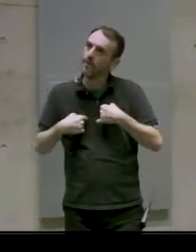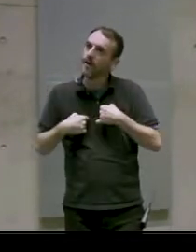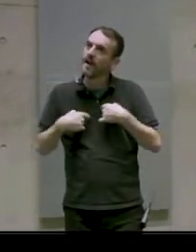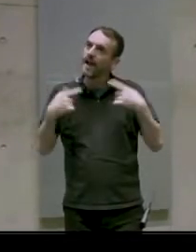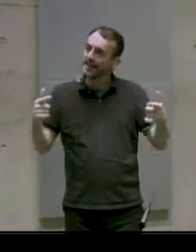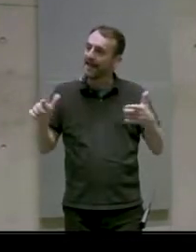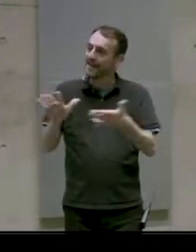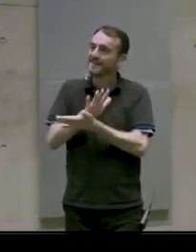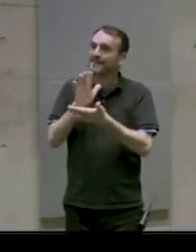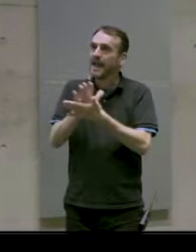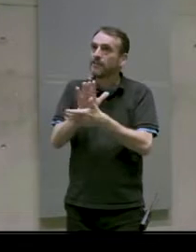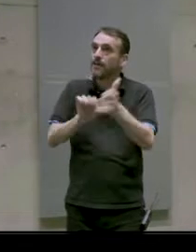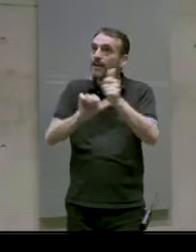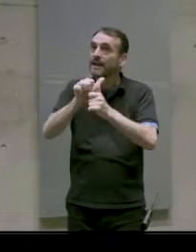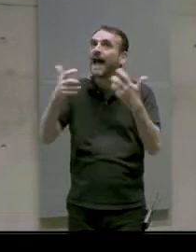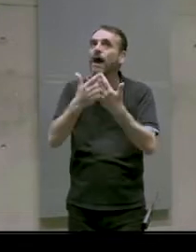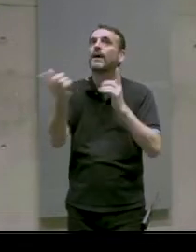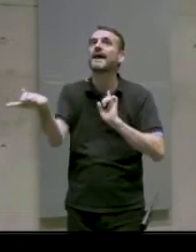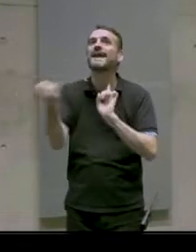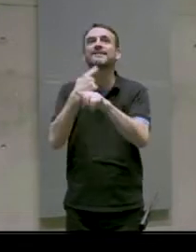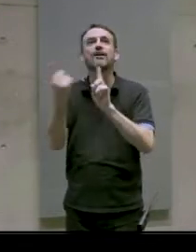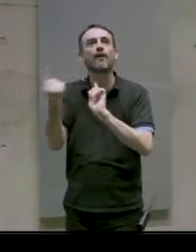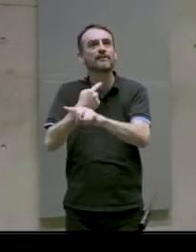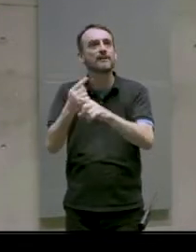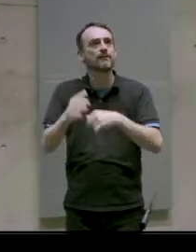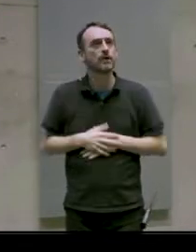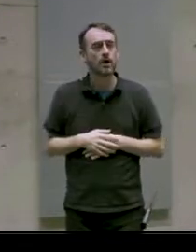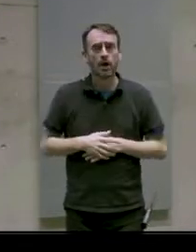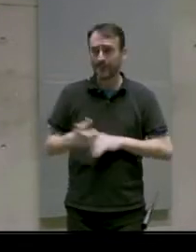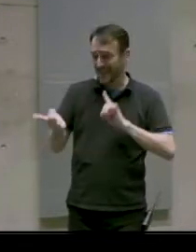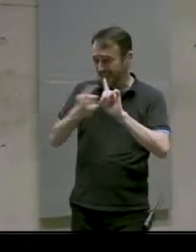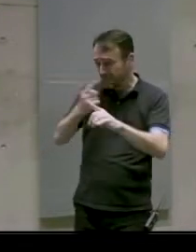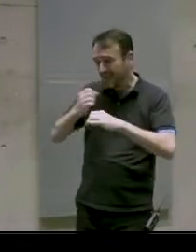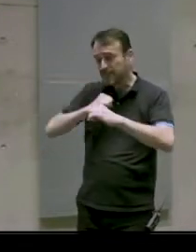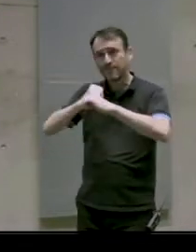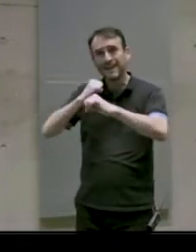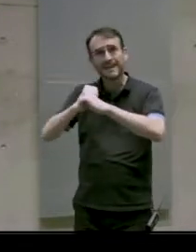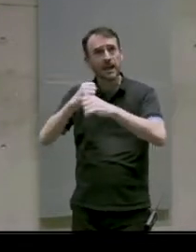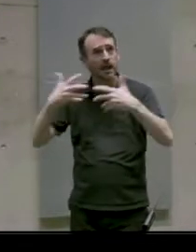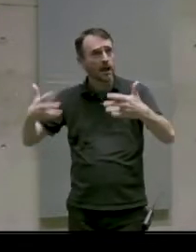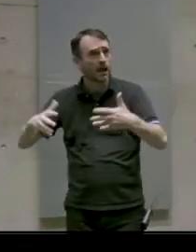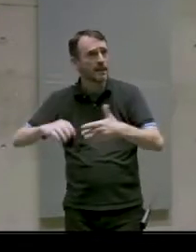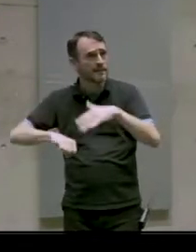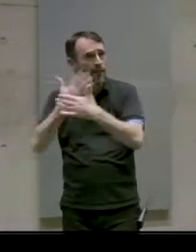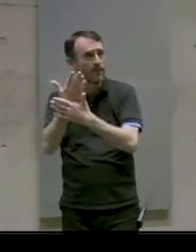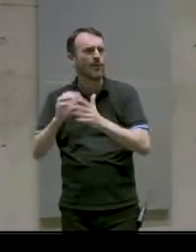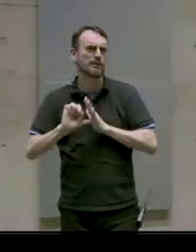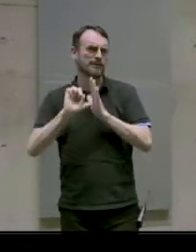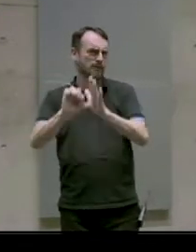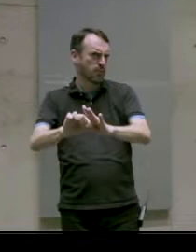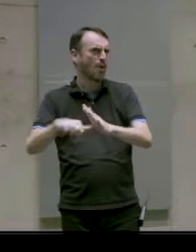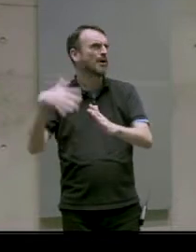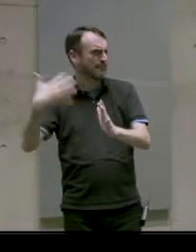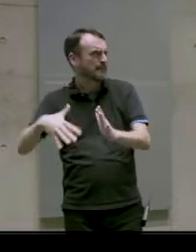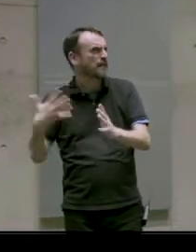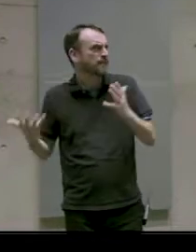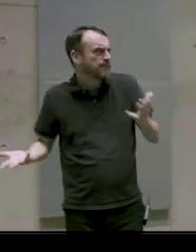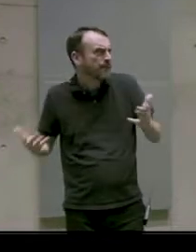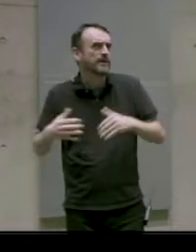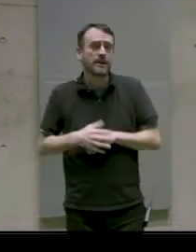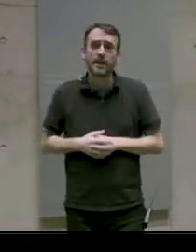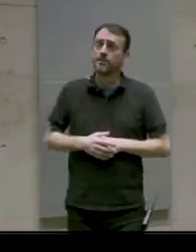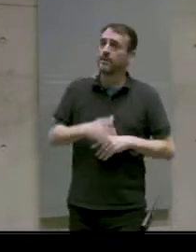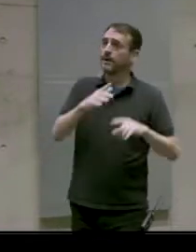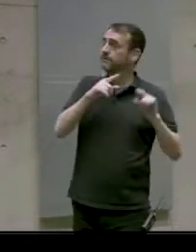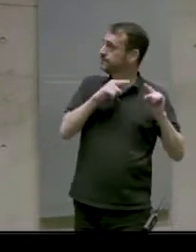entertainment is interactive. But developing interactive media is currently difficult and expensive. RichCast